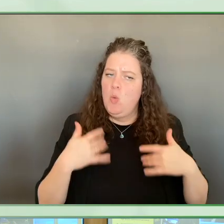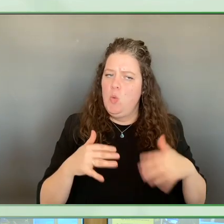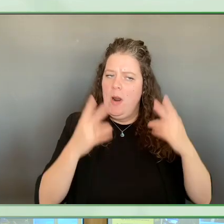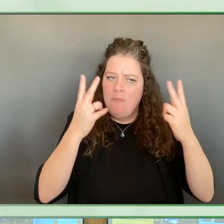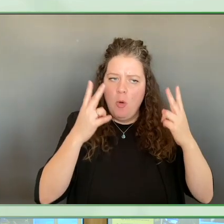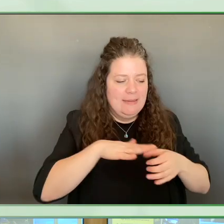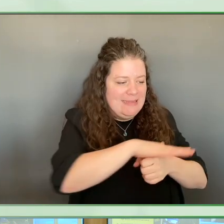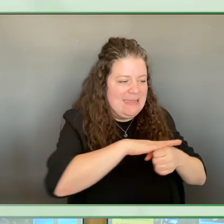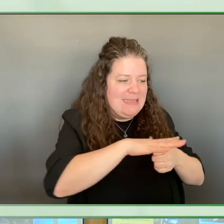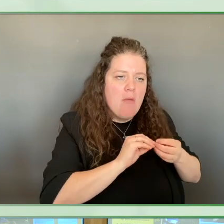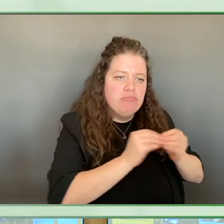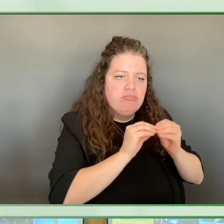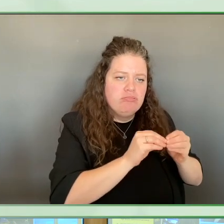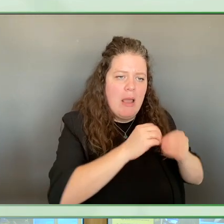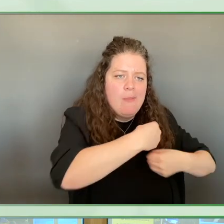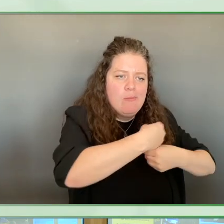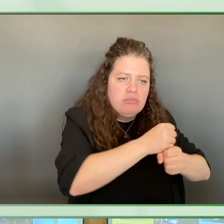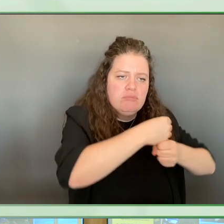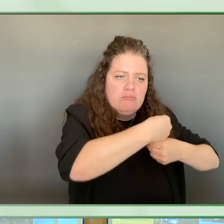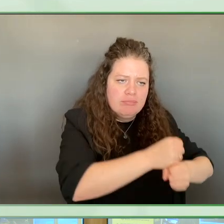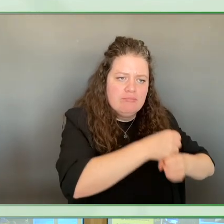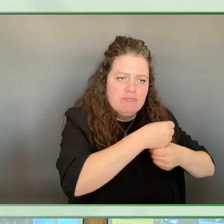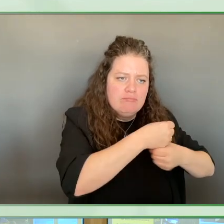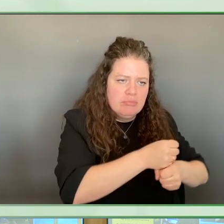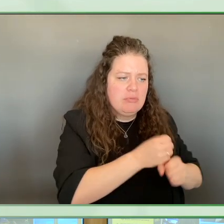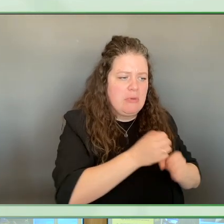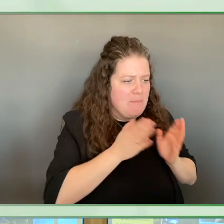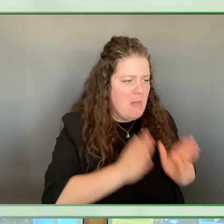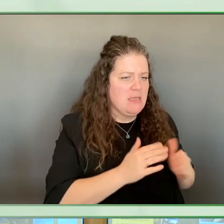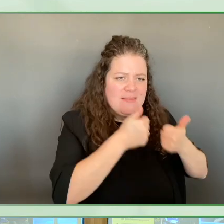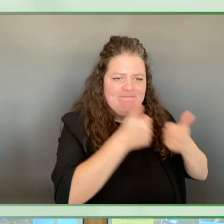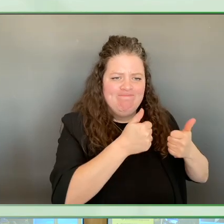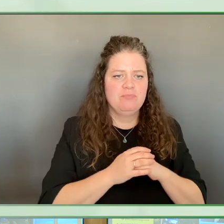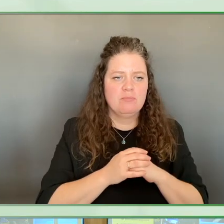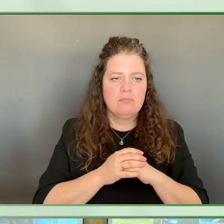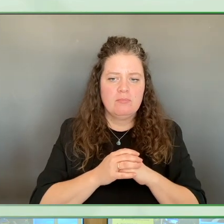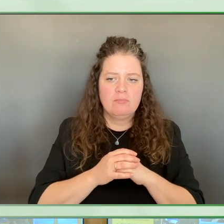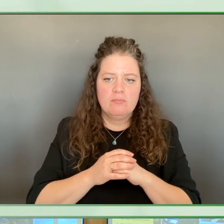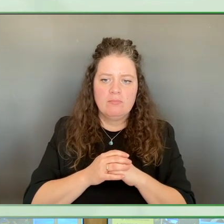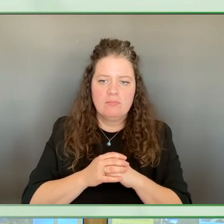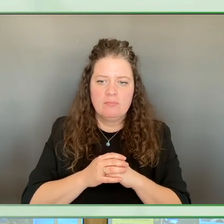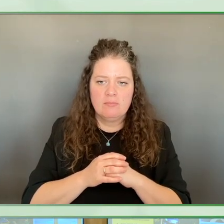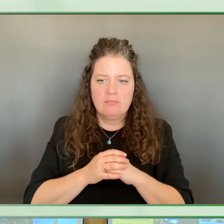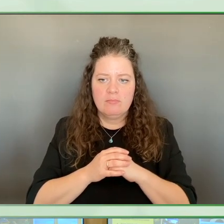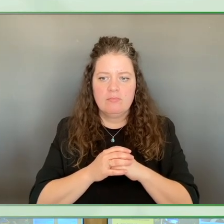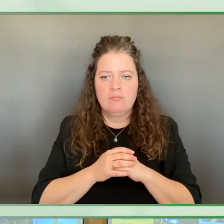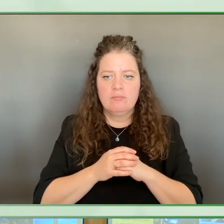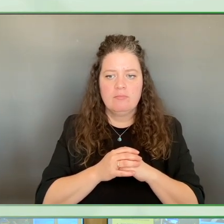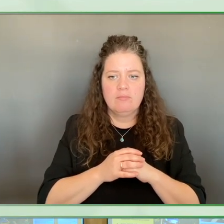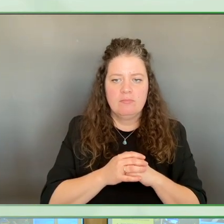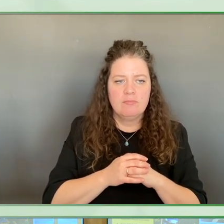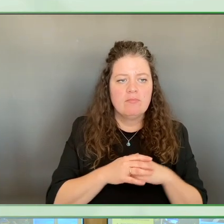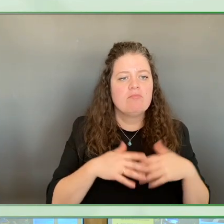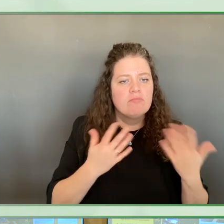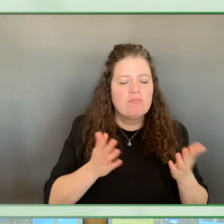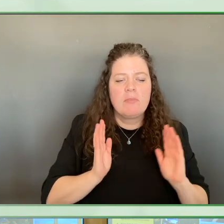the nature of the market, it's going to take some time before they get to supply through governments, and it's going to take some advocacy works